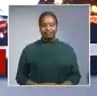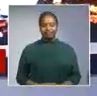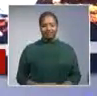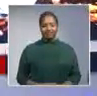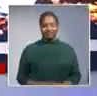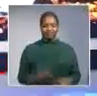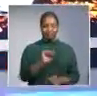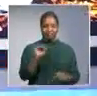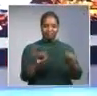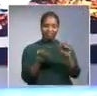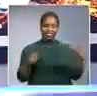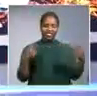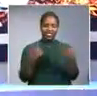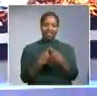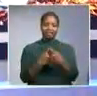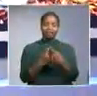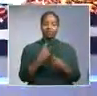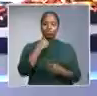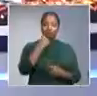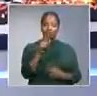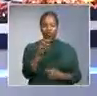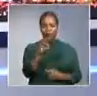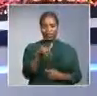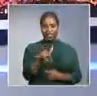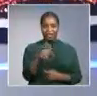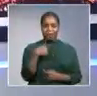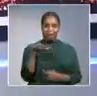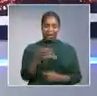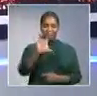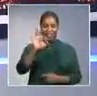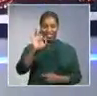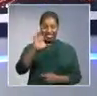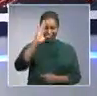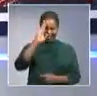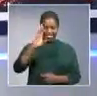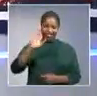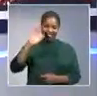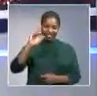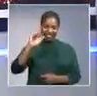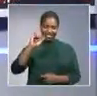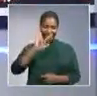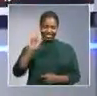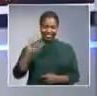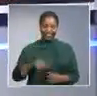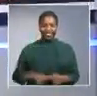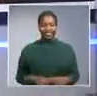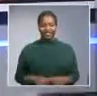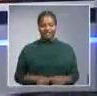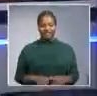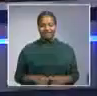And that's your news. Tony Ndoro is in for me tomorrow. I'm back on Monday. Have a great evening from me and the team. Good night.